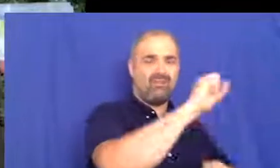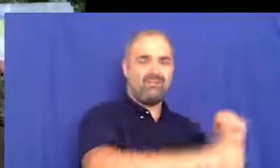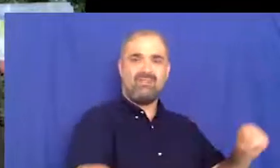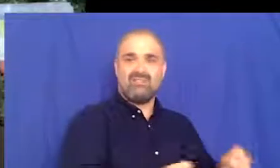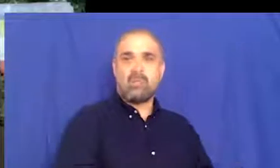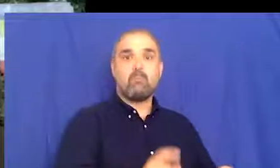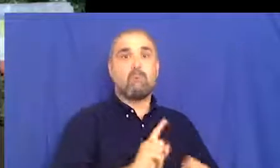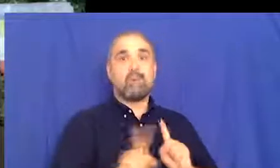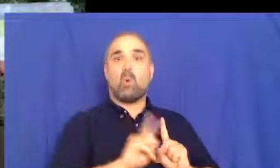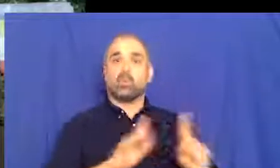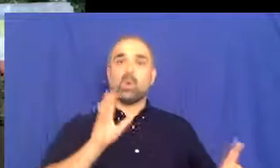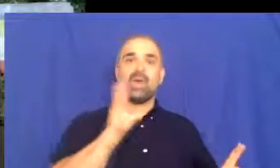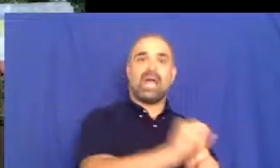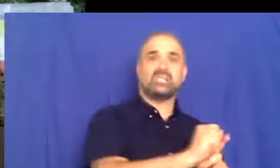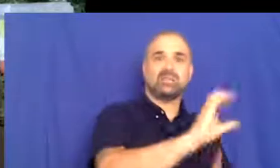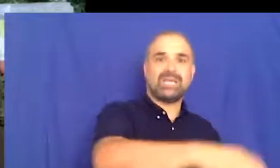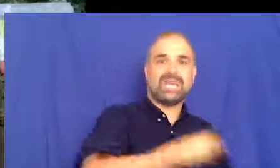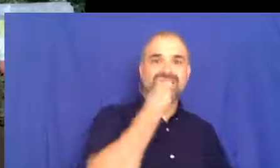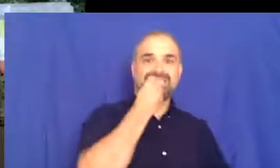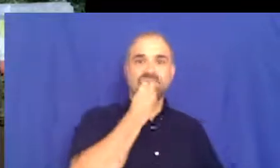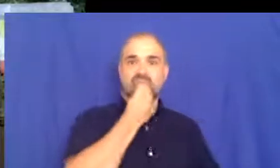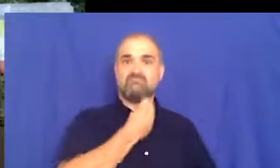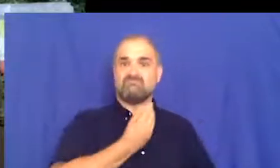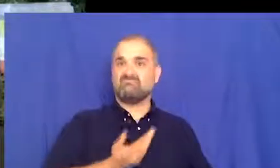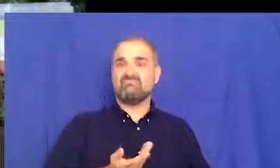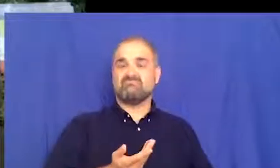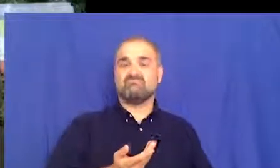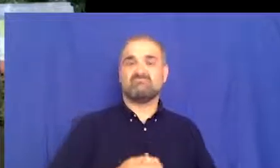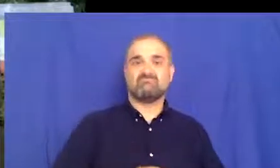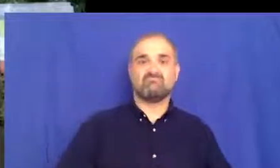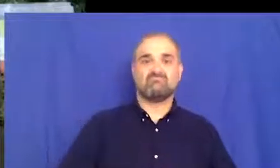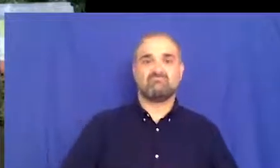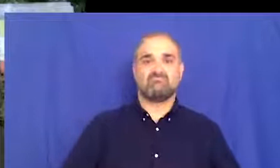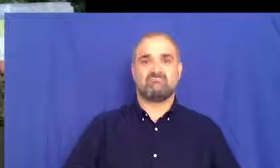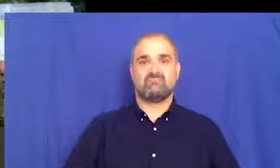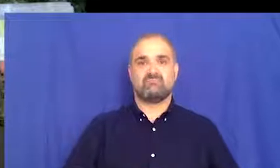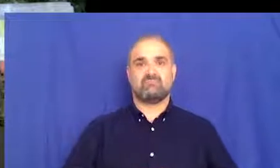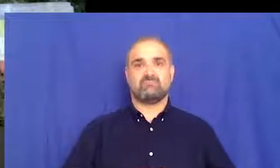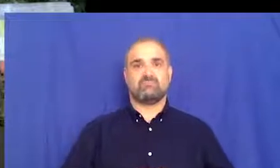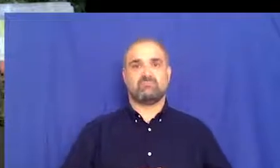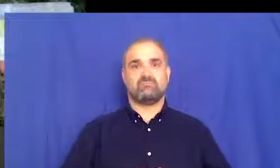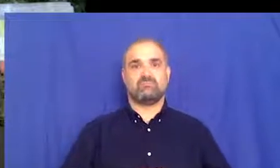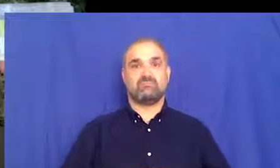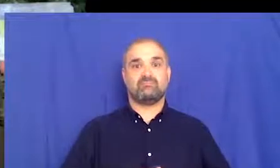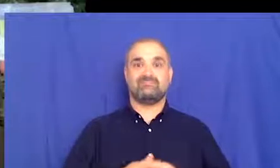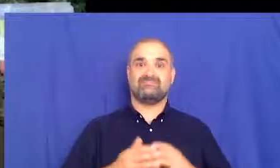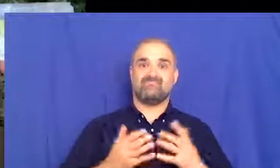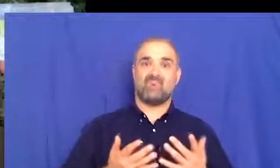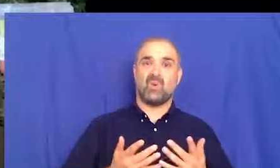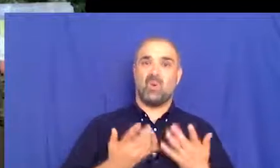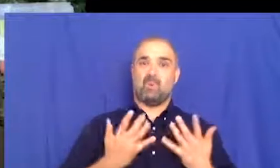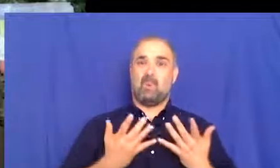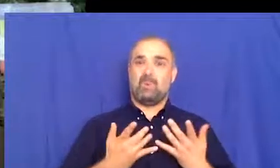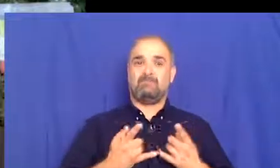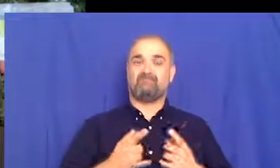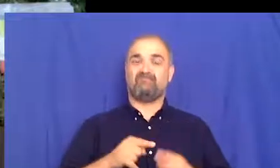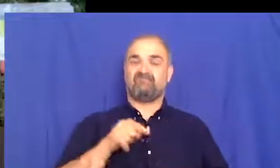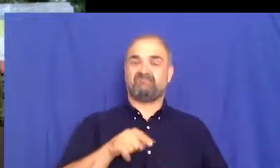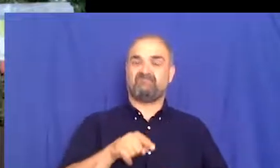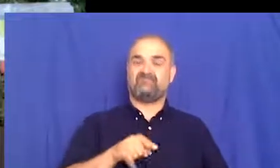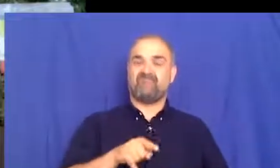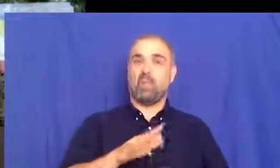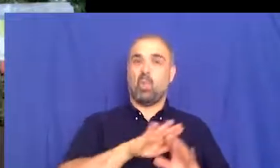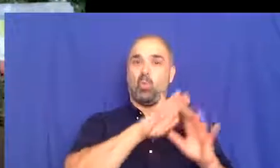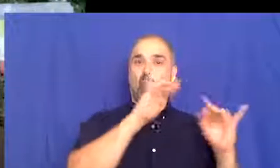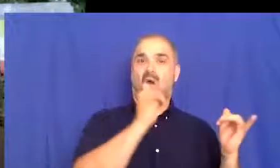America, do actually catch and eat these guys as well. It doesn't look too appetizingly, but it can be done. So they are